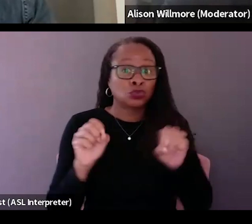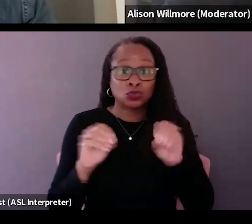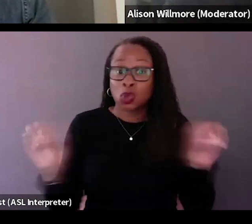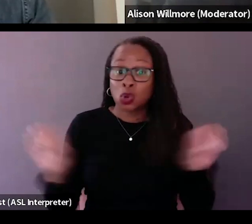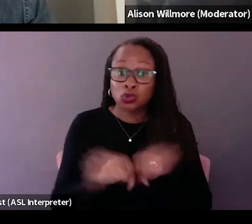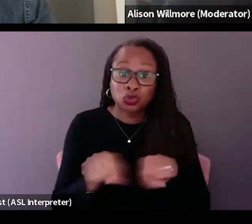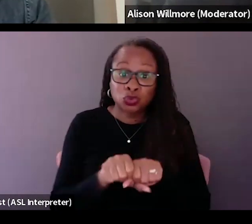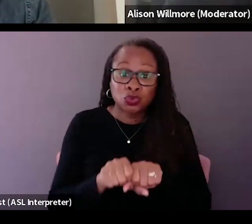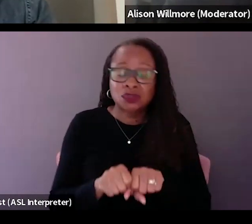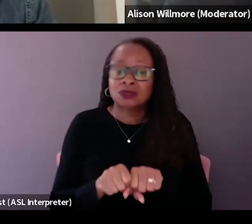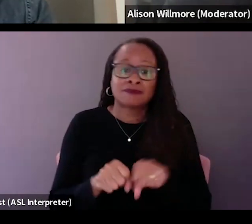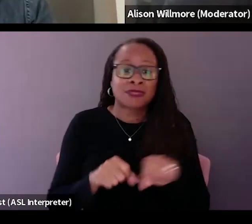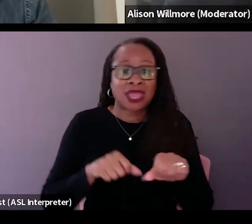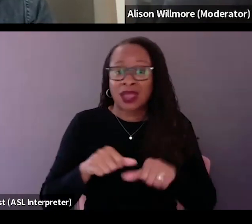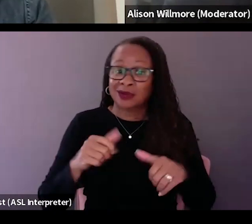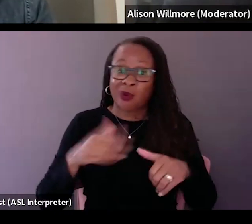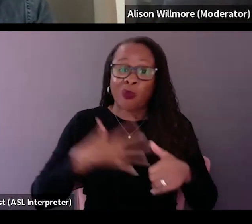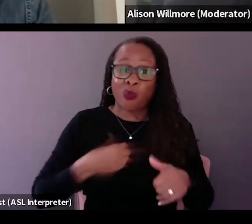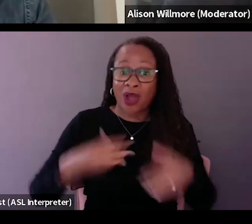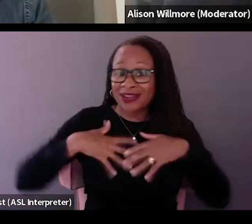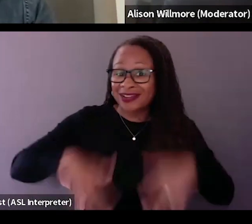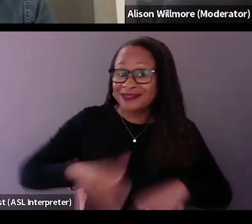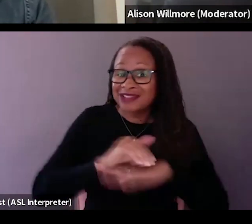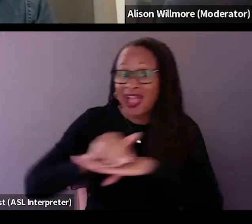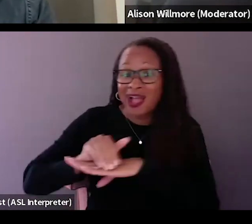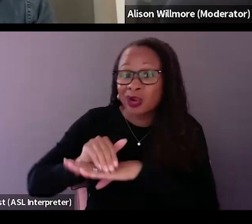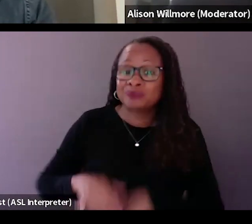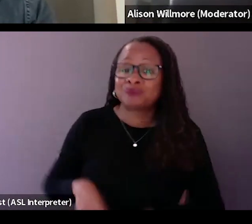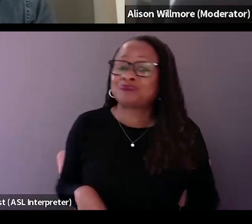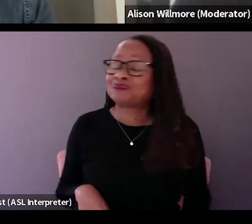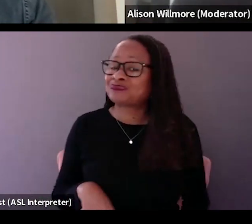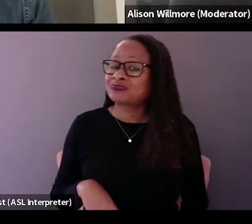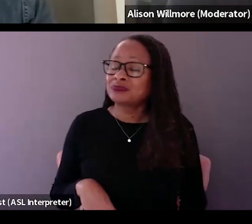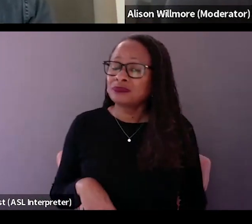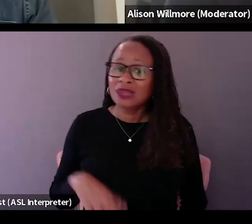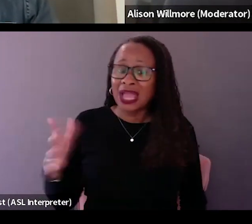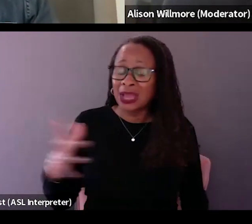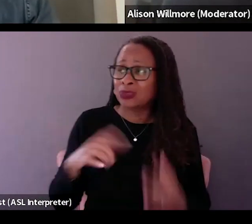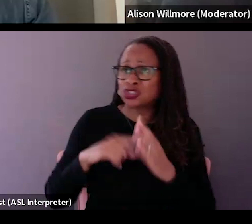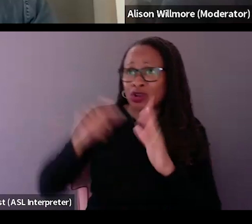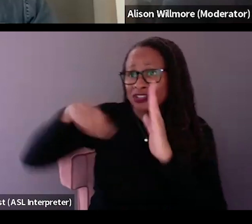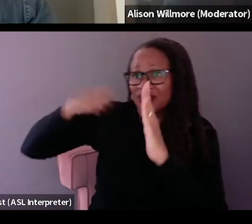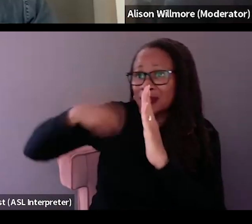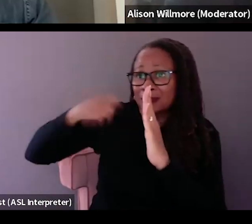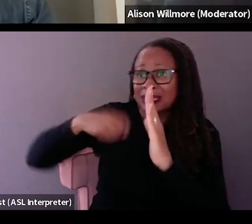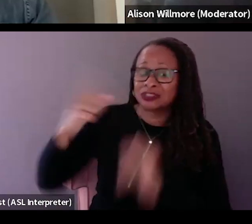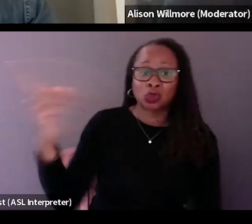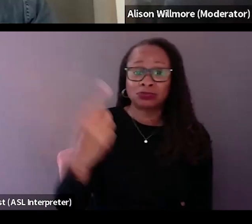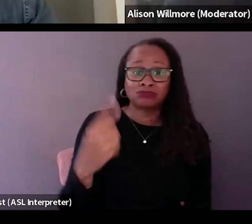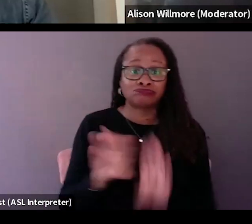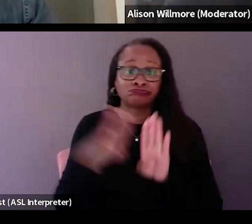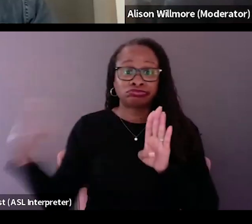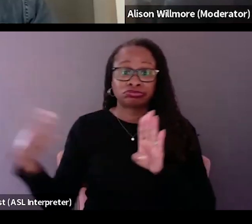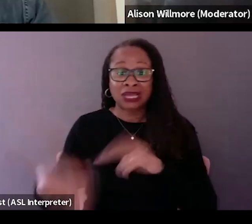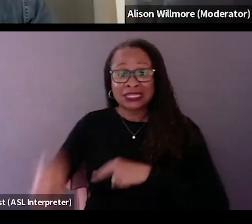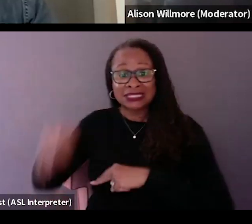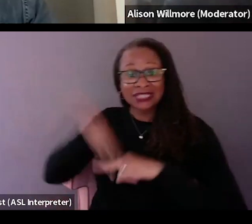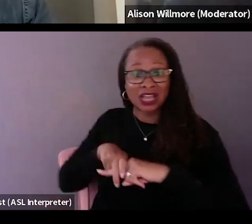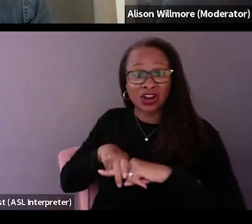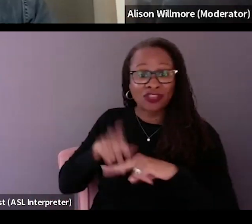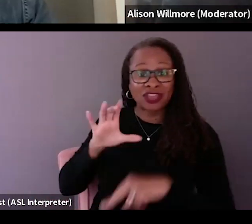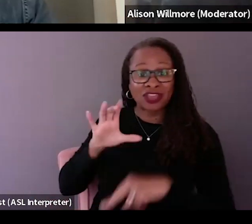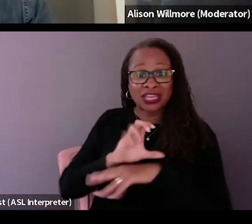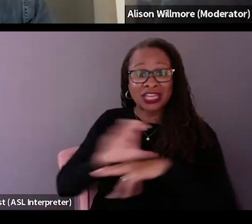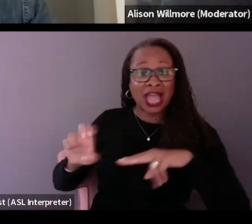so we started rolling and she just opened up the door, shuffled in, plopped on the couch. And it was so natural and real.